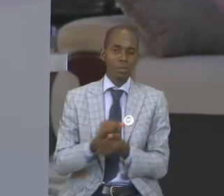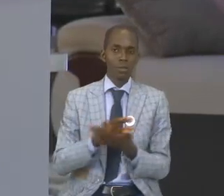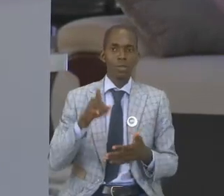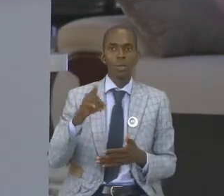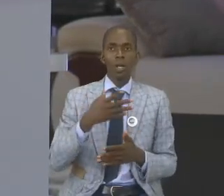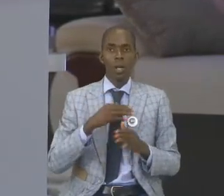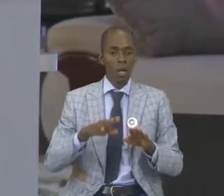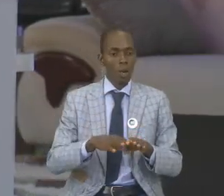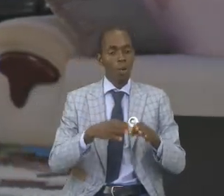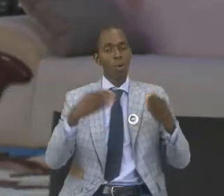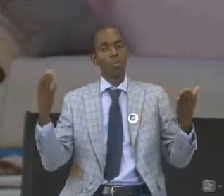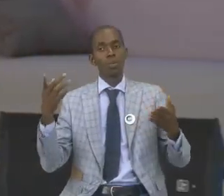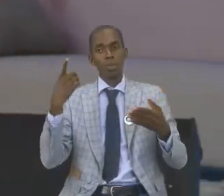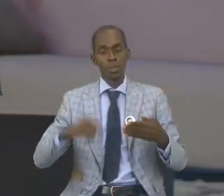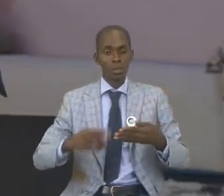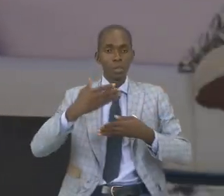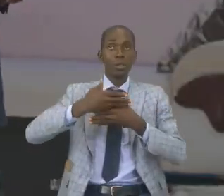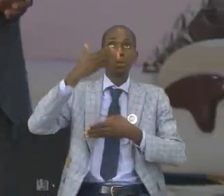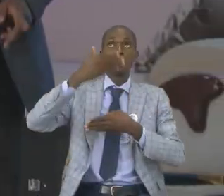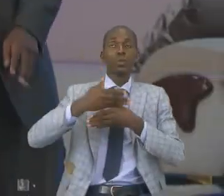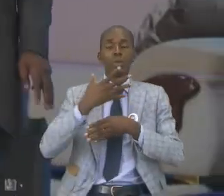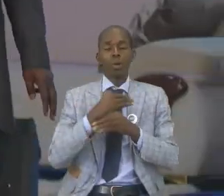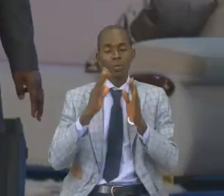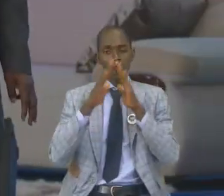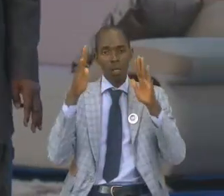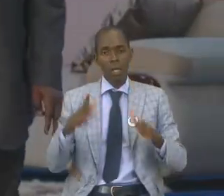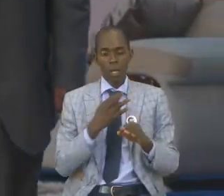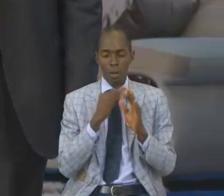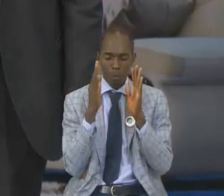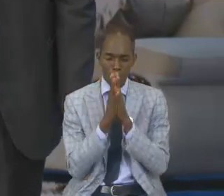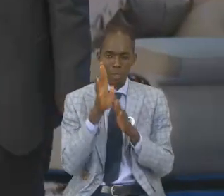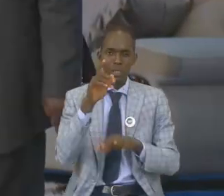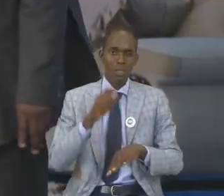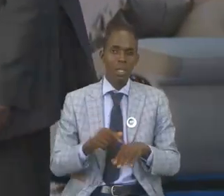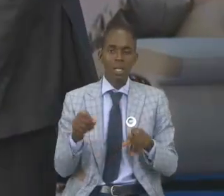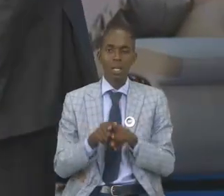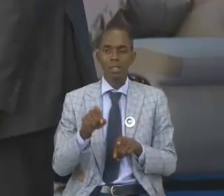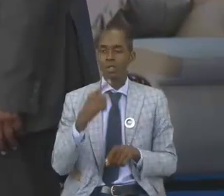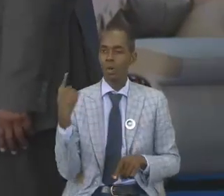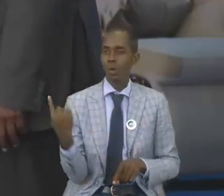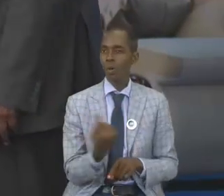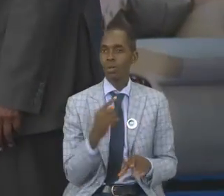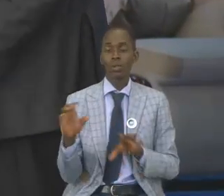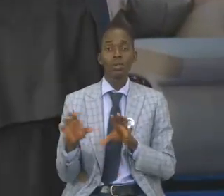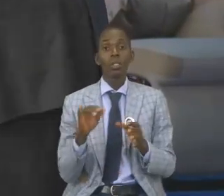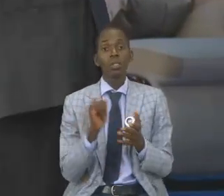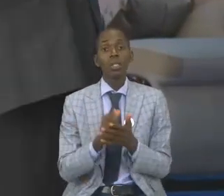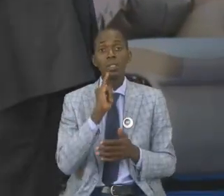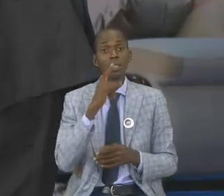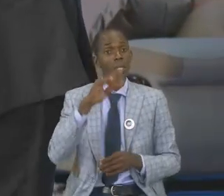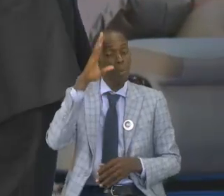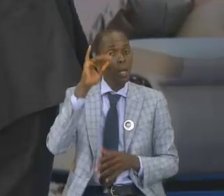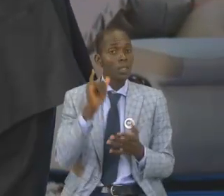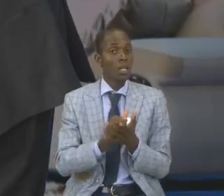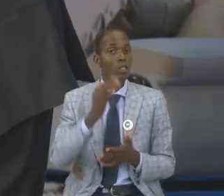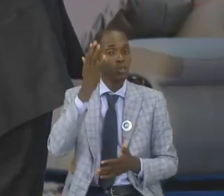the windows of the chamber. And then he began to pray 3 times a day like he always did. That's the man. He knew his God.